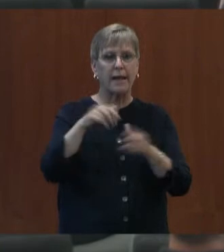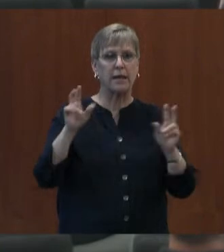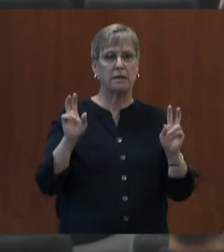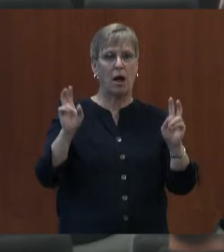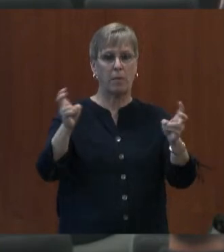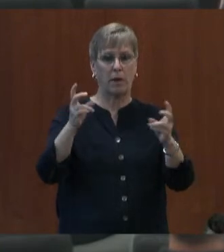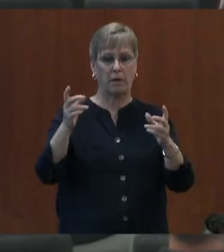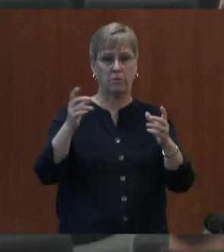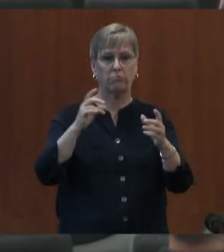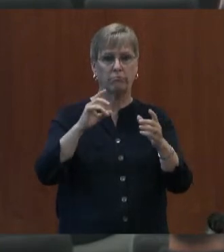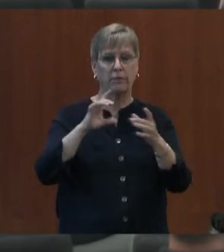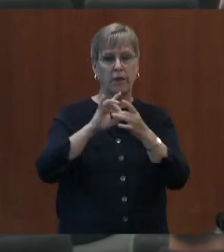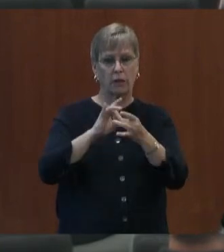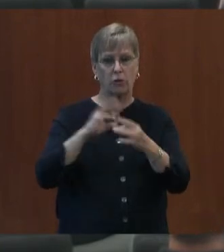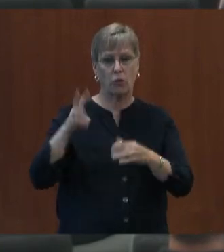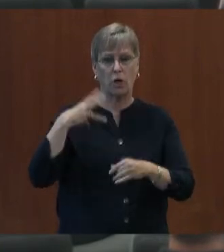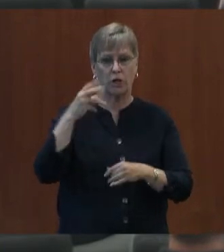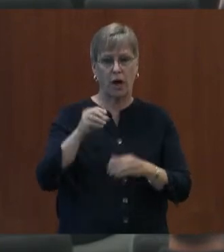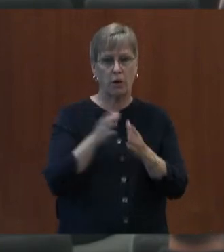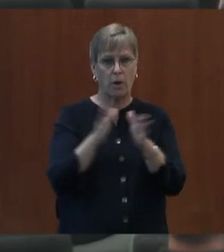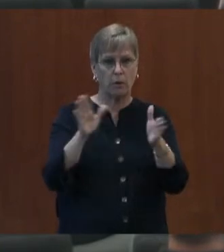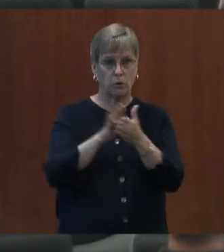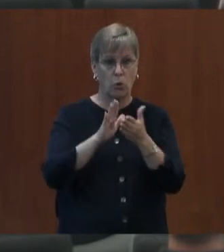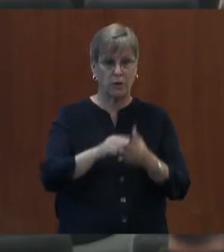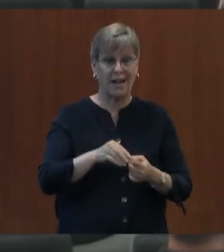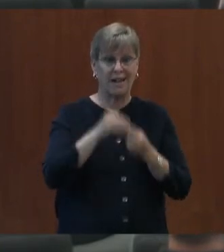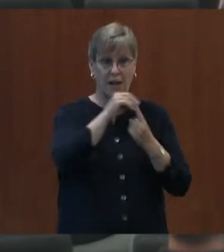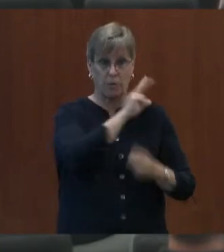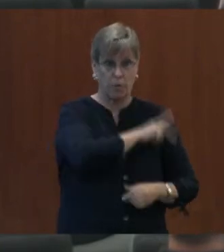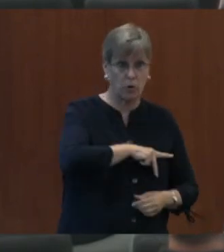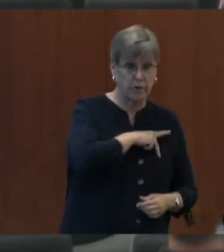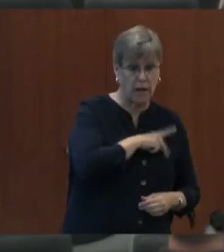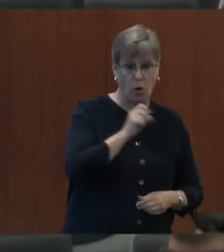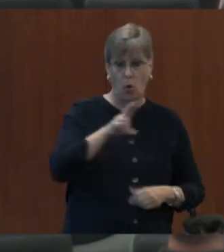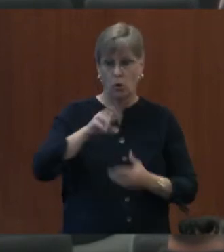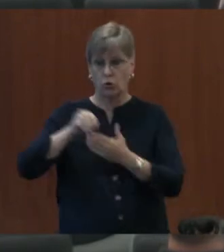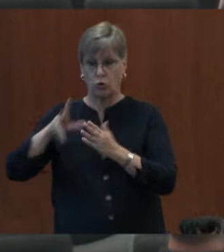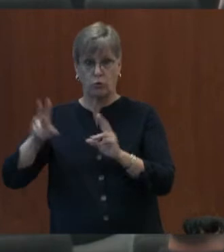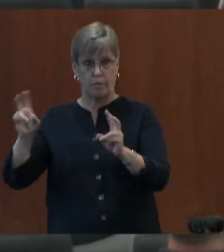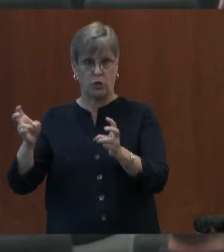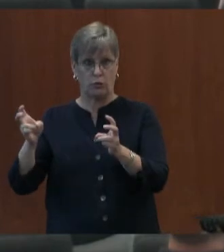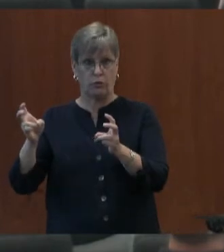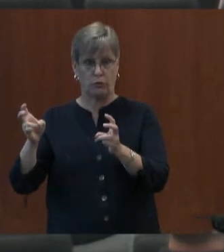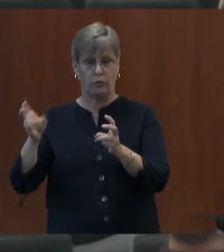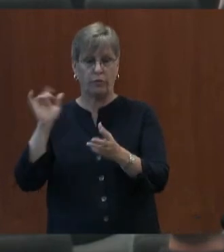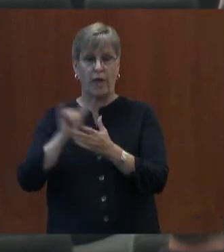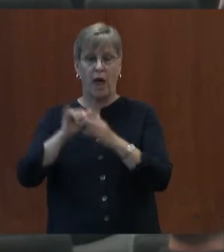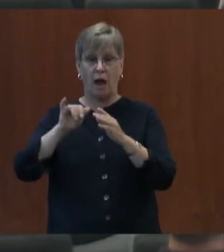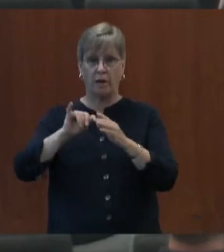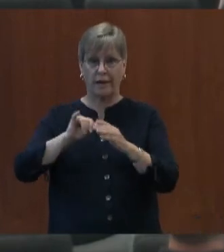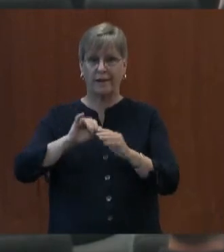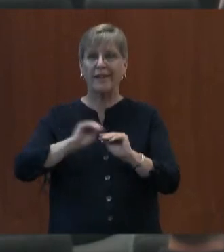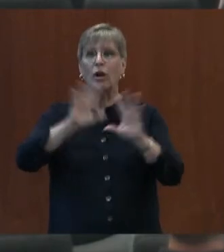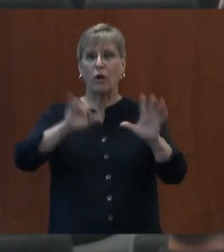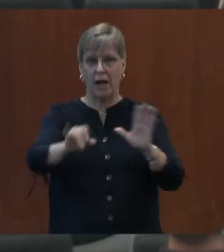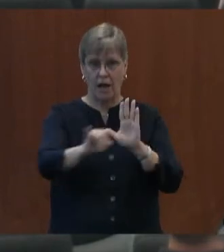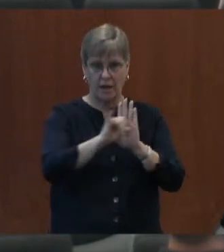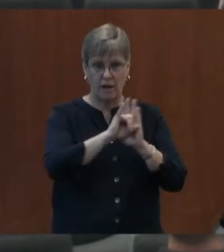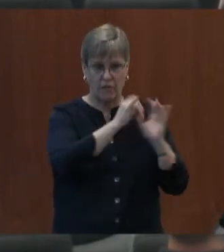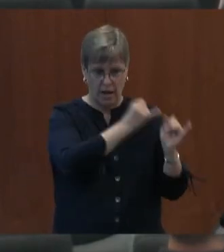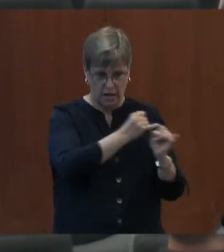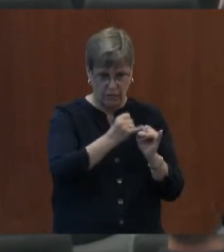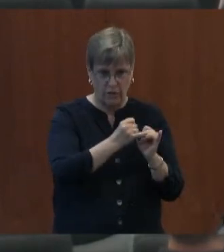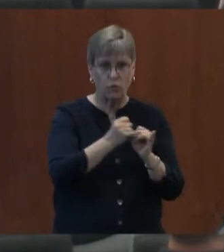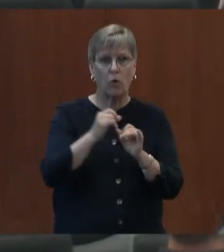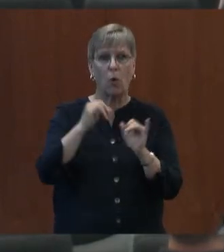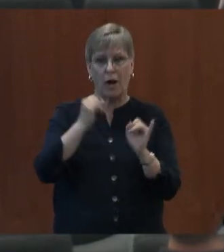concerning Washington County Public Schools except personnel or student matters which clearly identify an individual